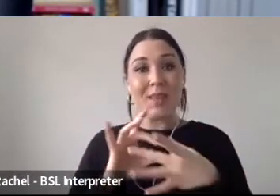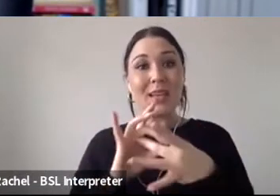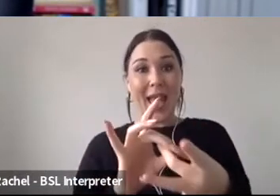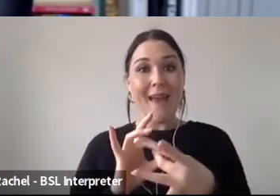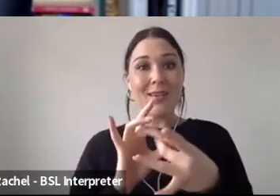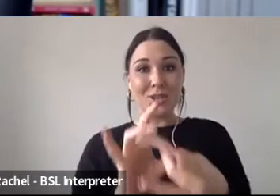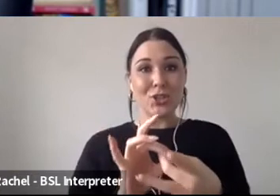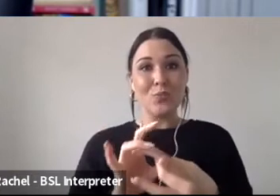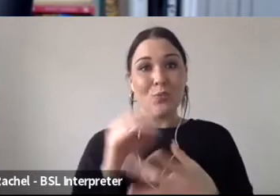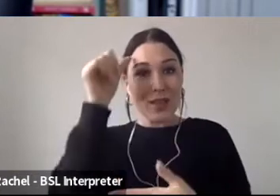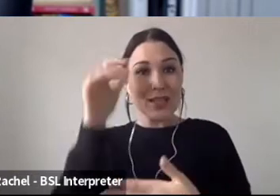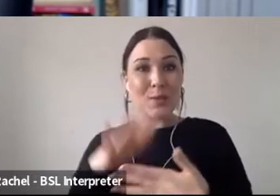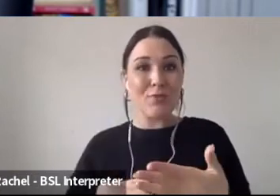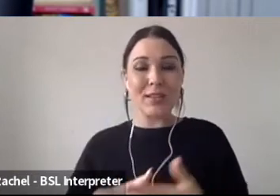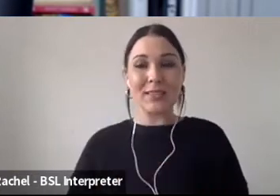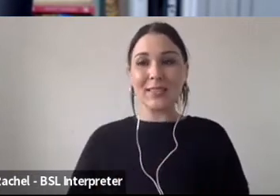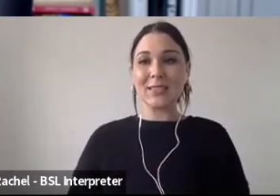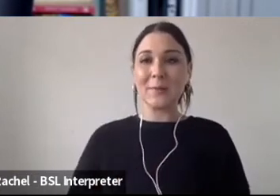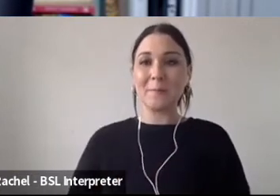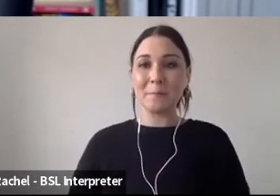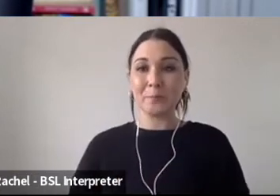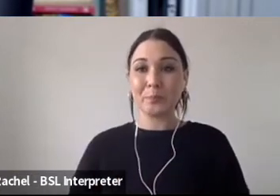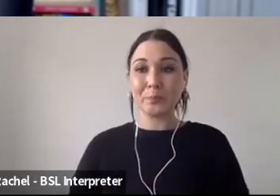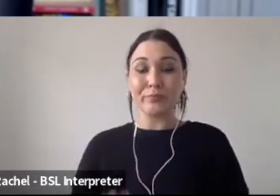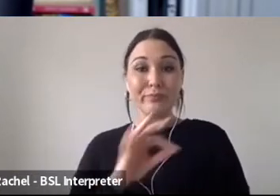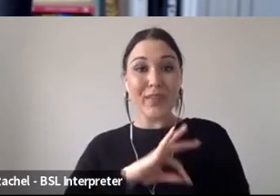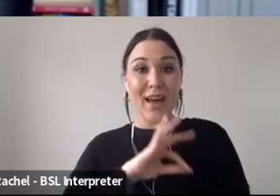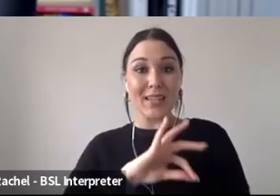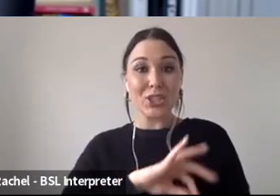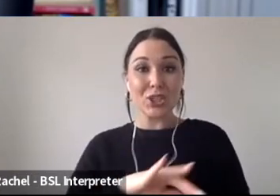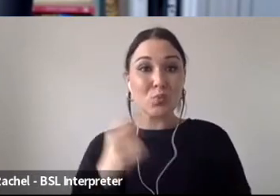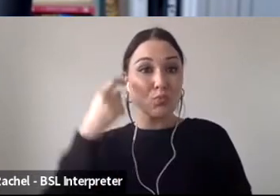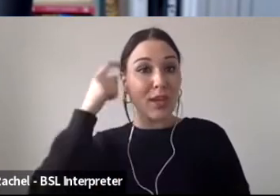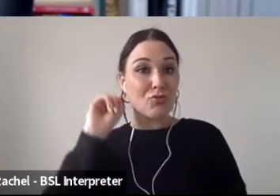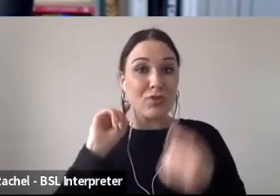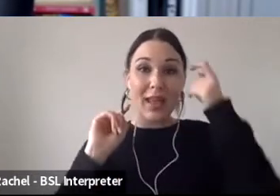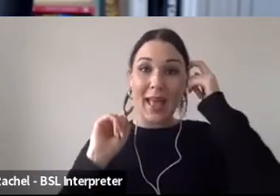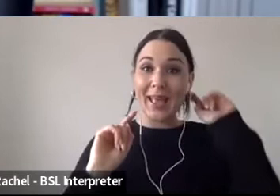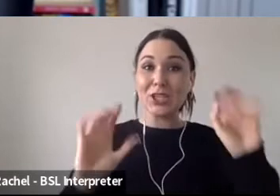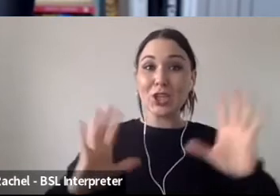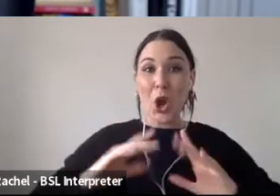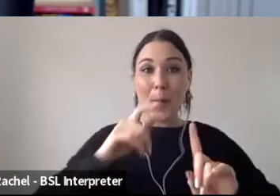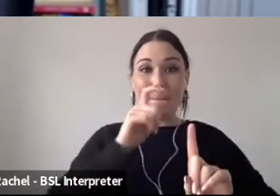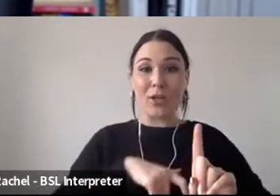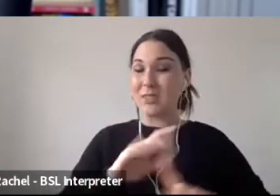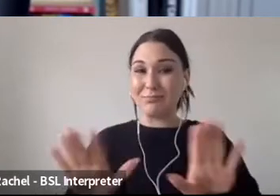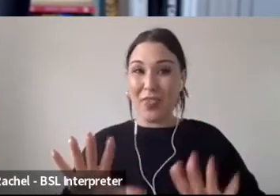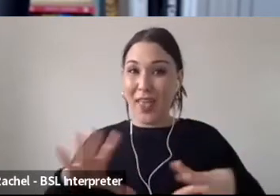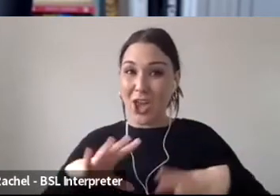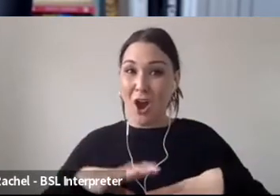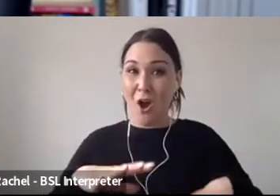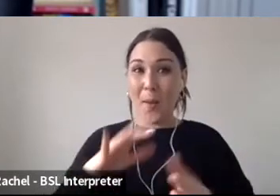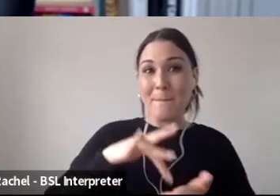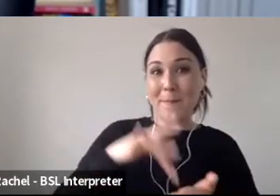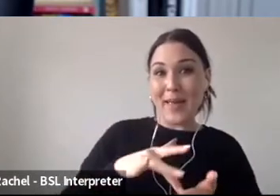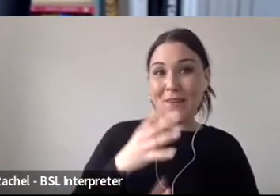experience. One of the advantages of wearing hearing aids as a younger person, although I'm not that young, I'm in my mid-40s, is that by the time I'm 75